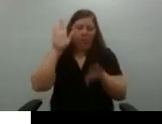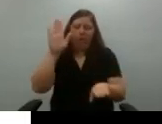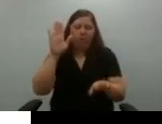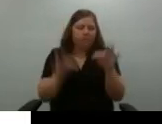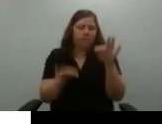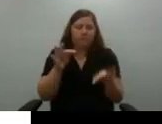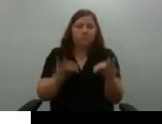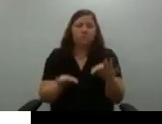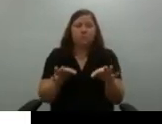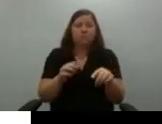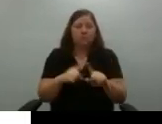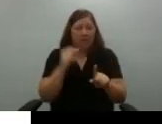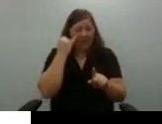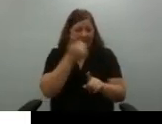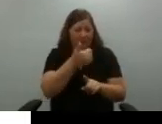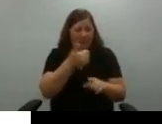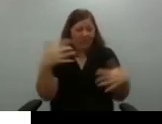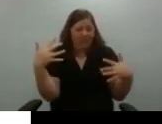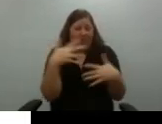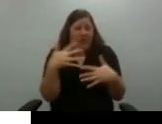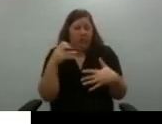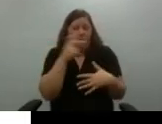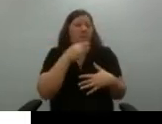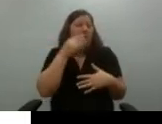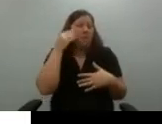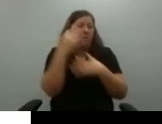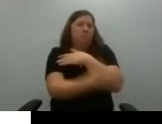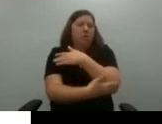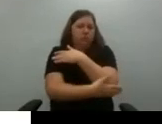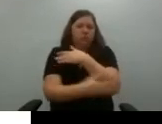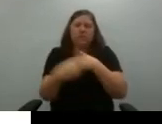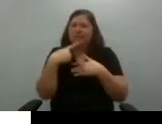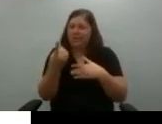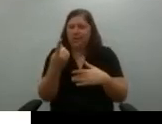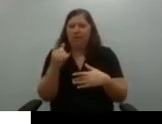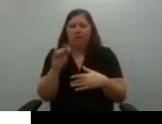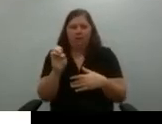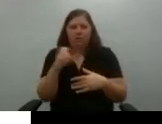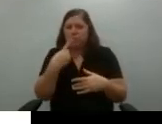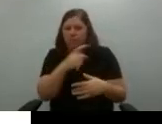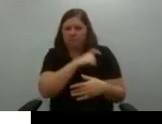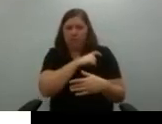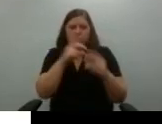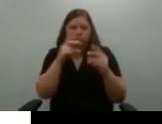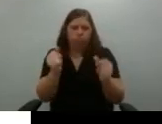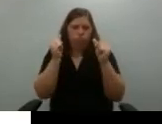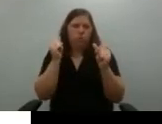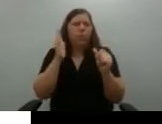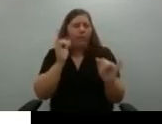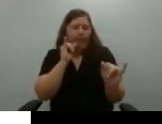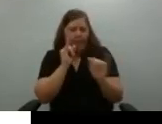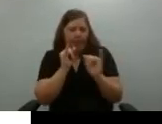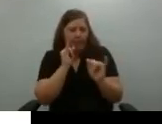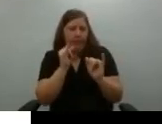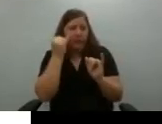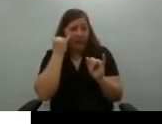if you are afraid of returning to your home country, then tell the officer right away. In that case, you'll be given an interview, and if your fear